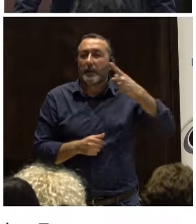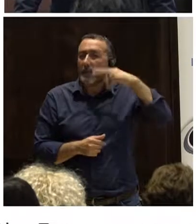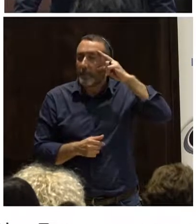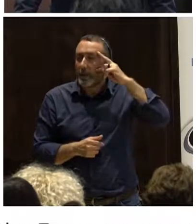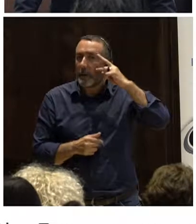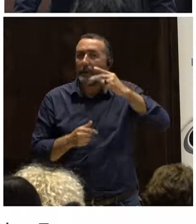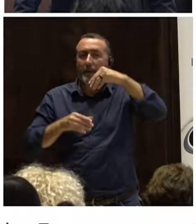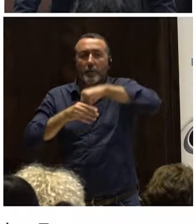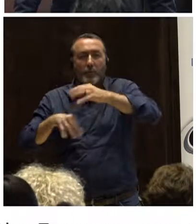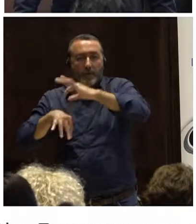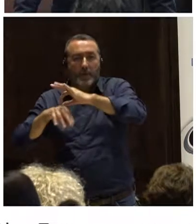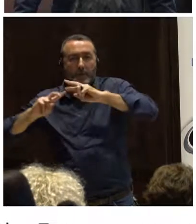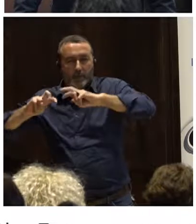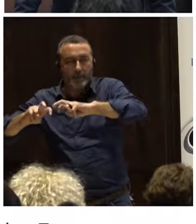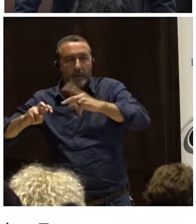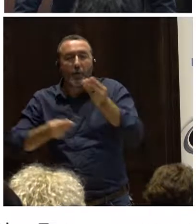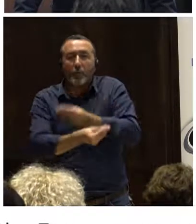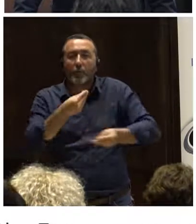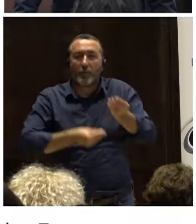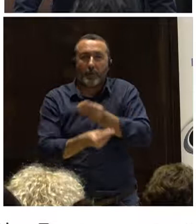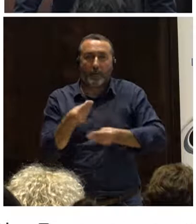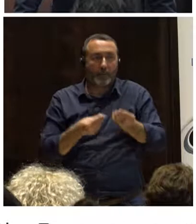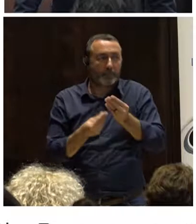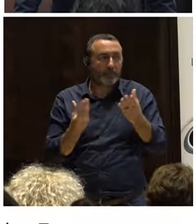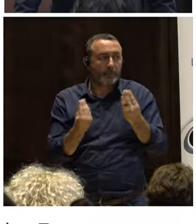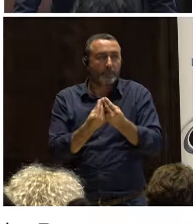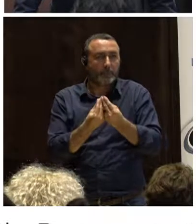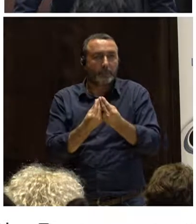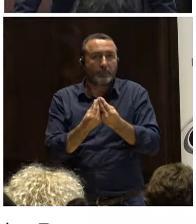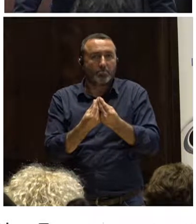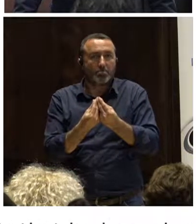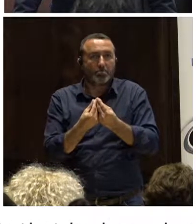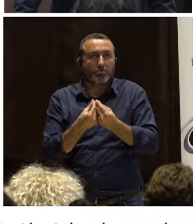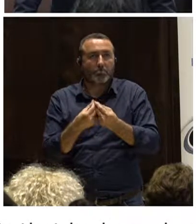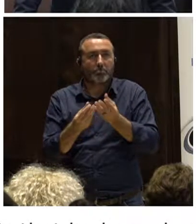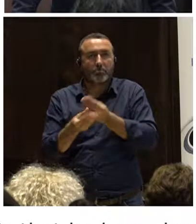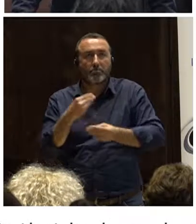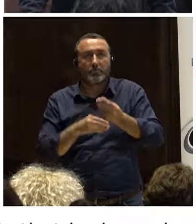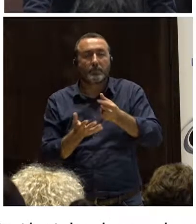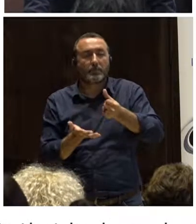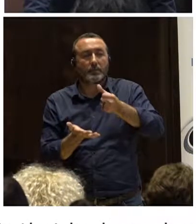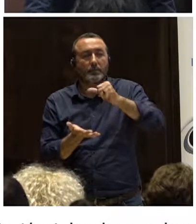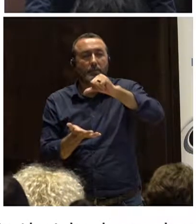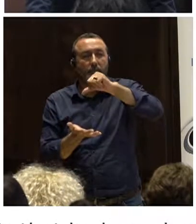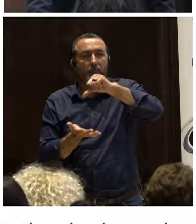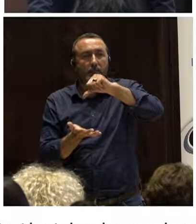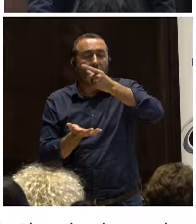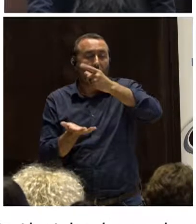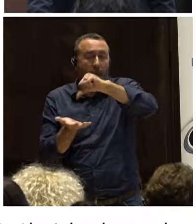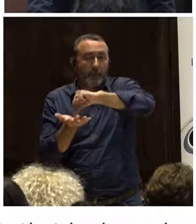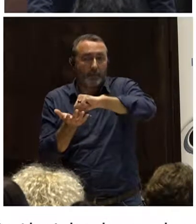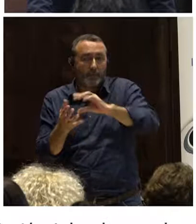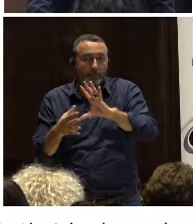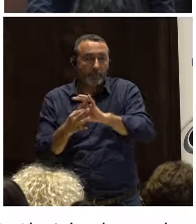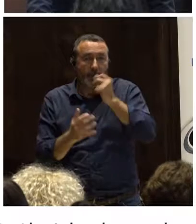the Center for Children with Cerebral Palsy in Lisbon, and also with the hospital